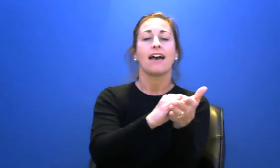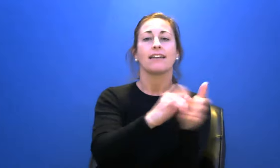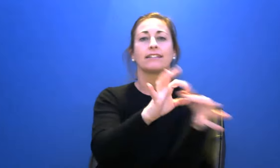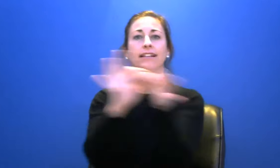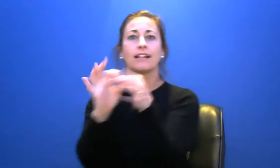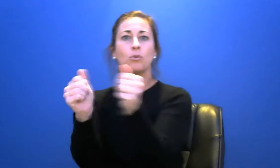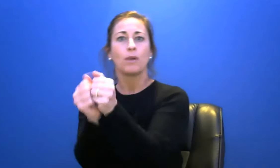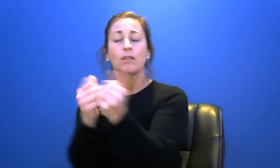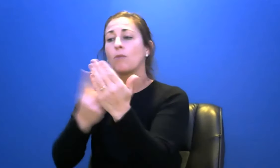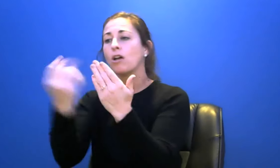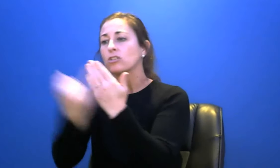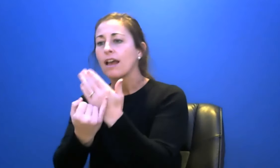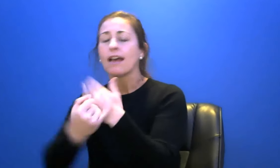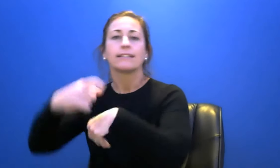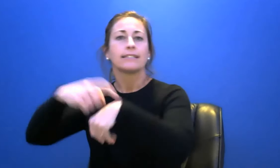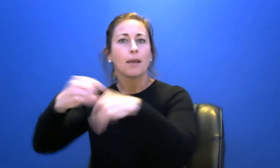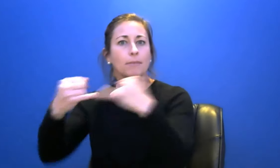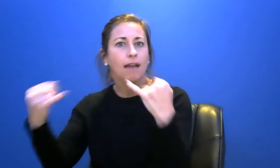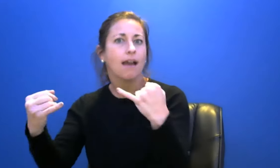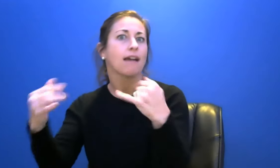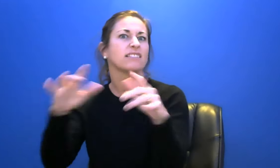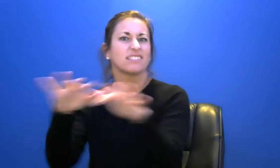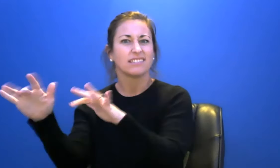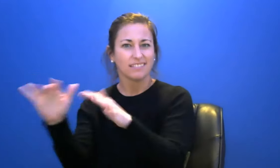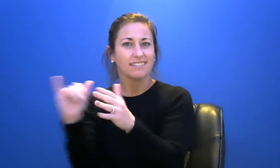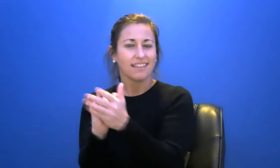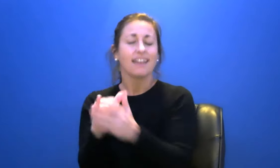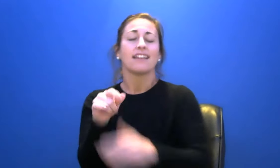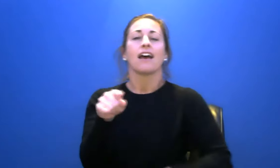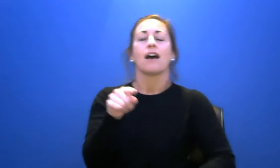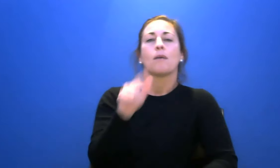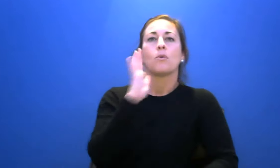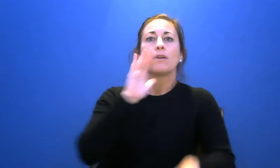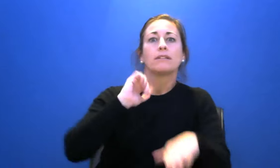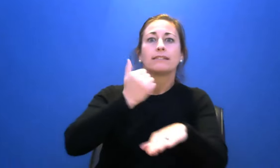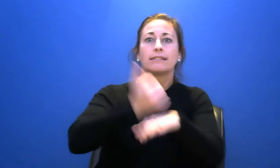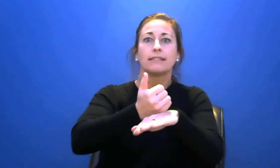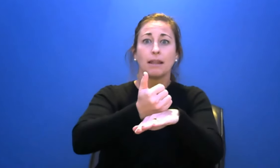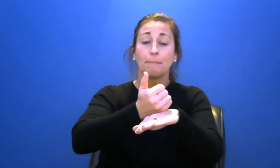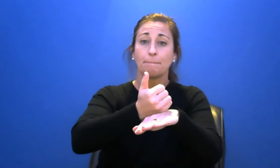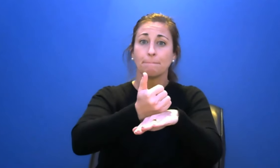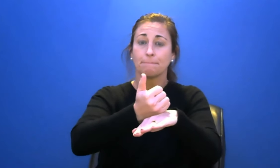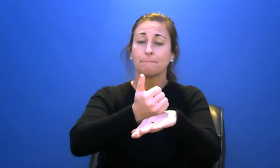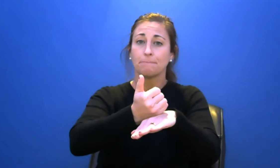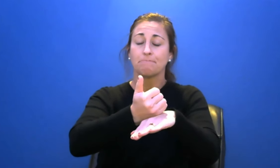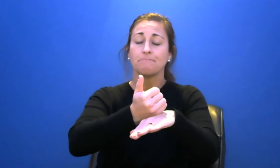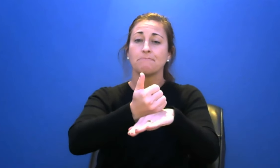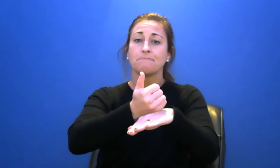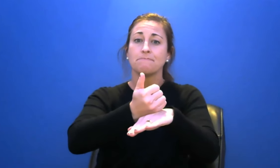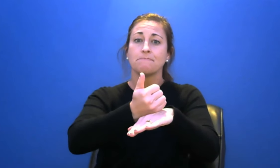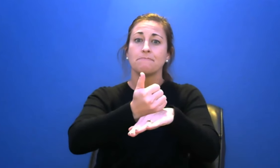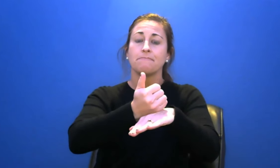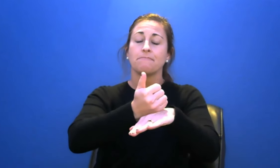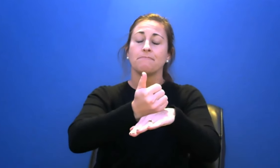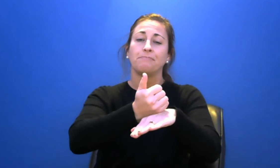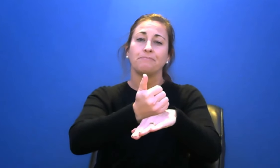timelines, our expenditures. We'll be putting up in fairly real time the